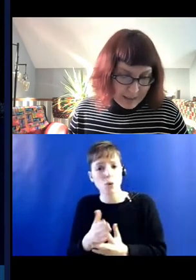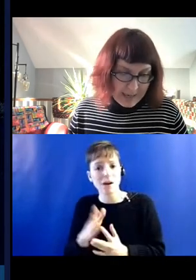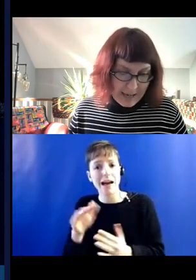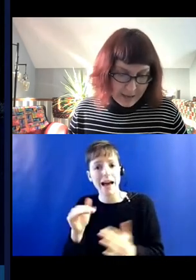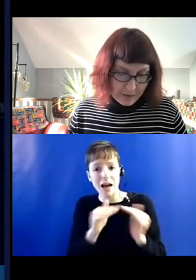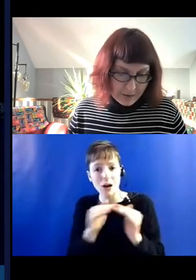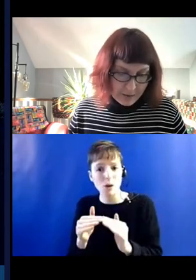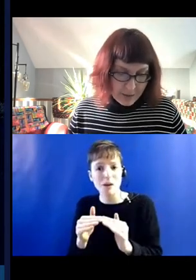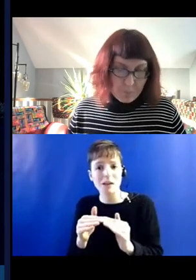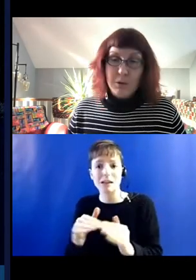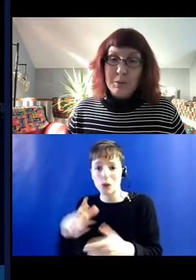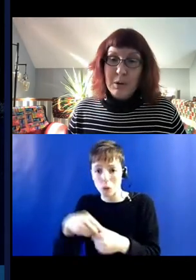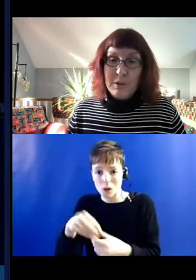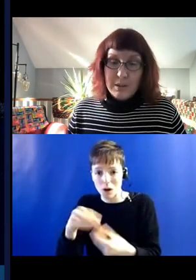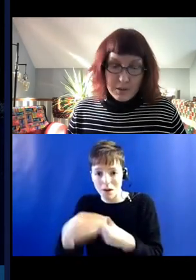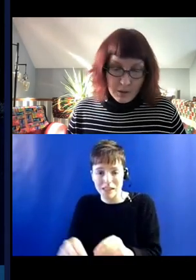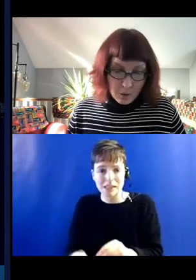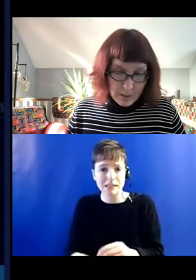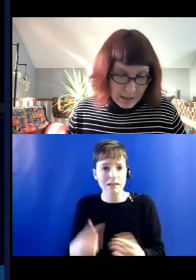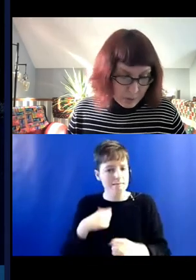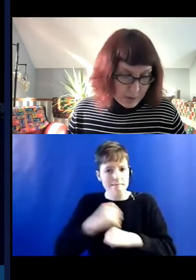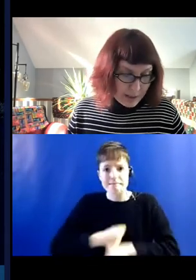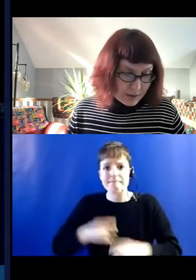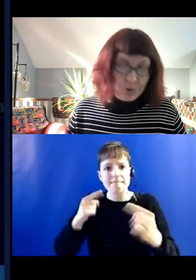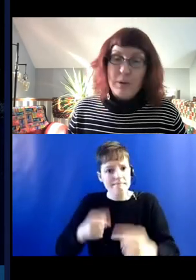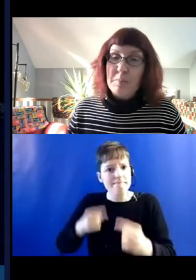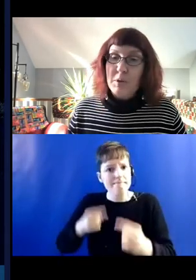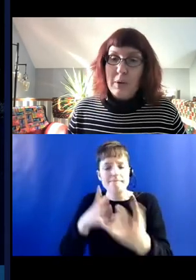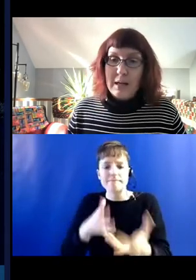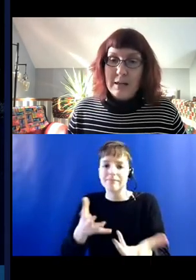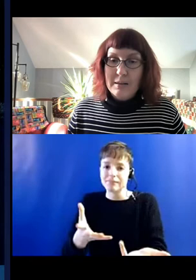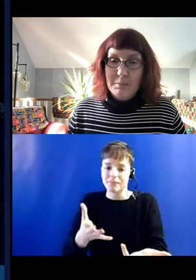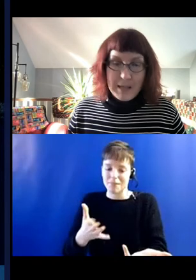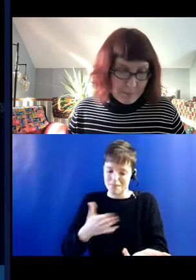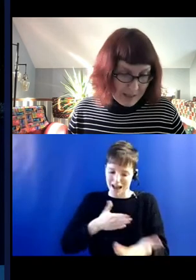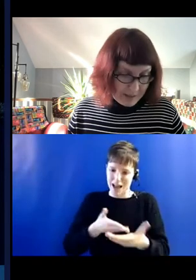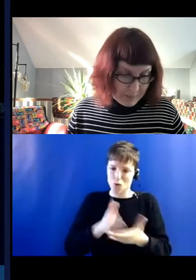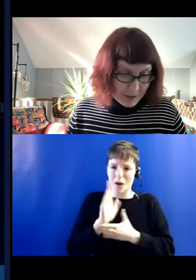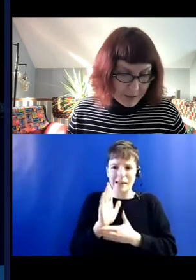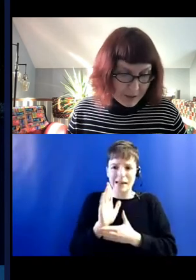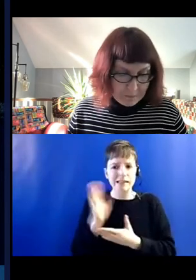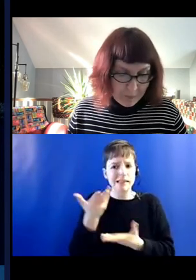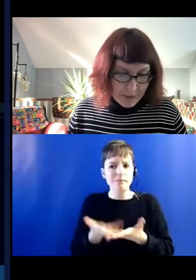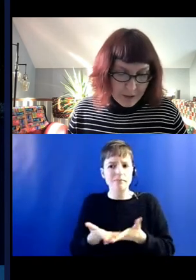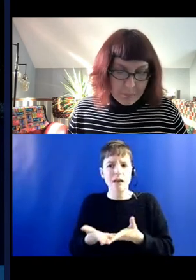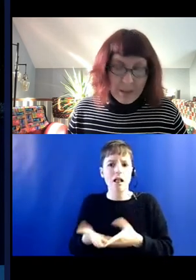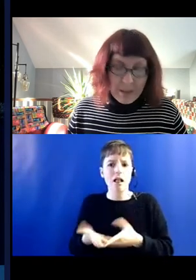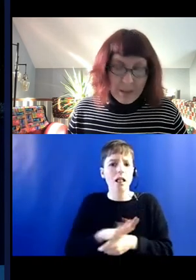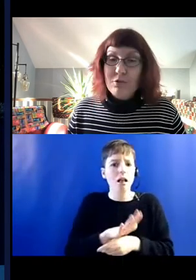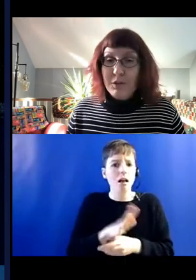rights I have be eroded or outright swept away by the pandemic.